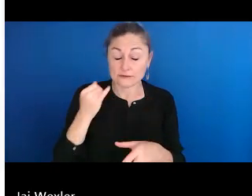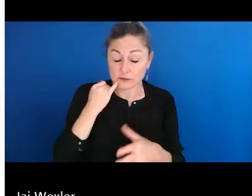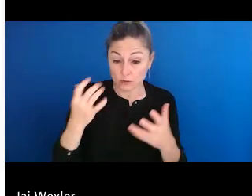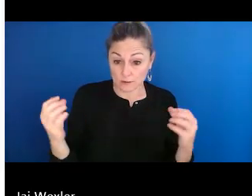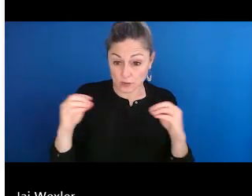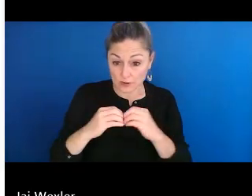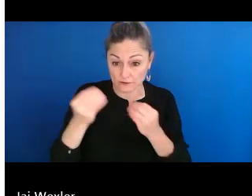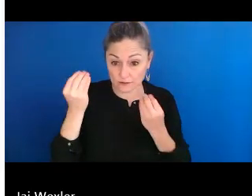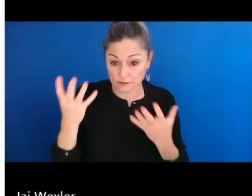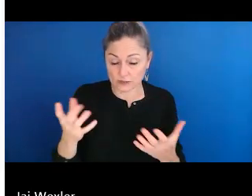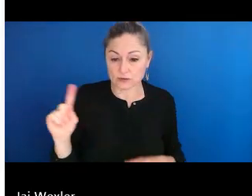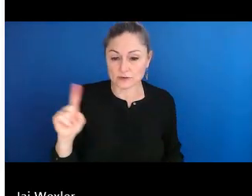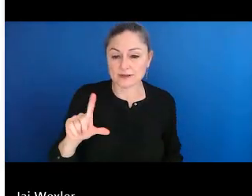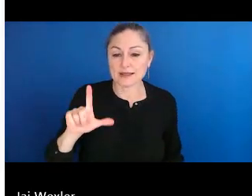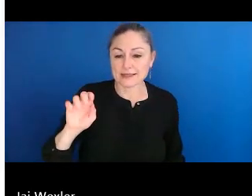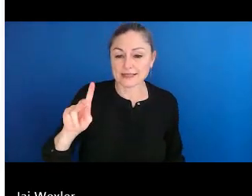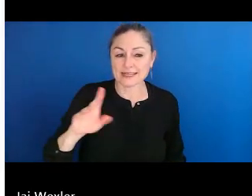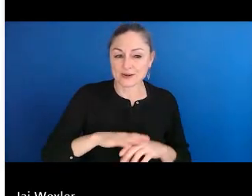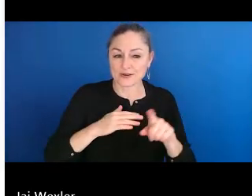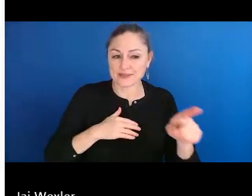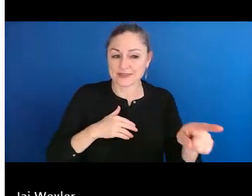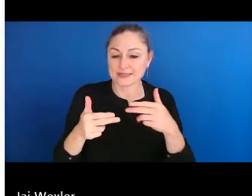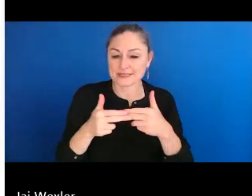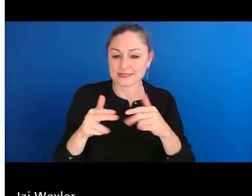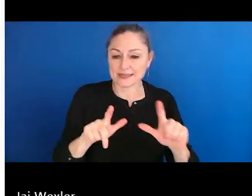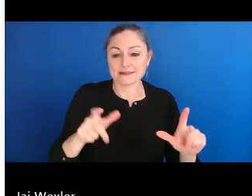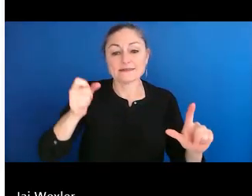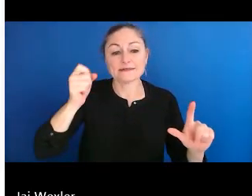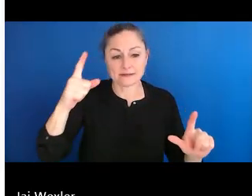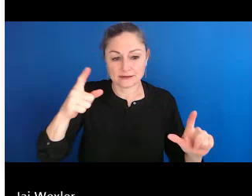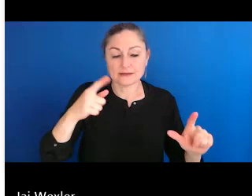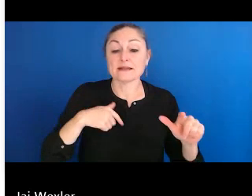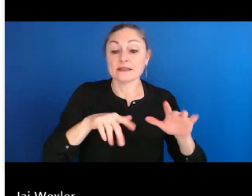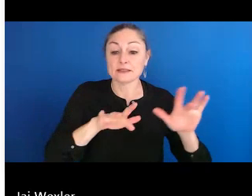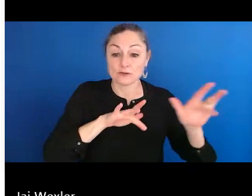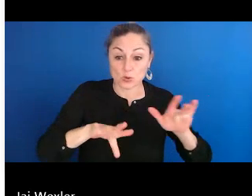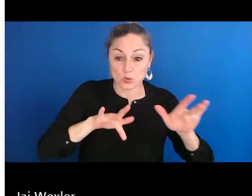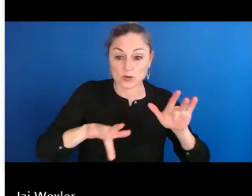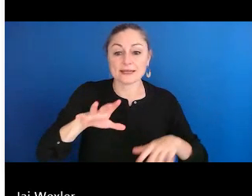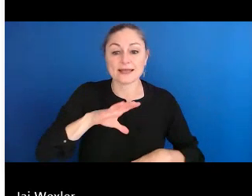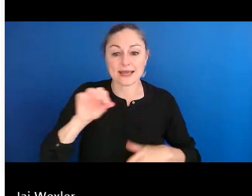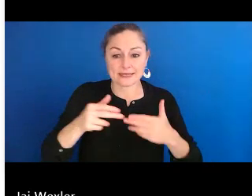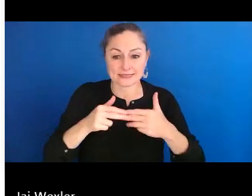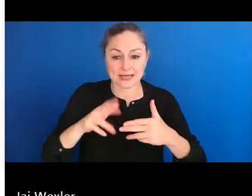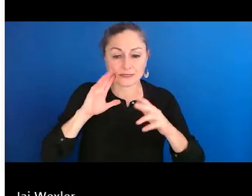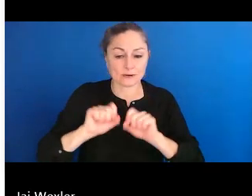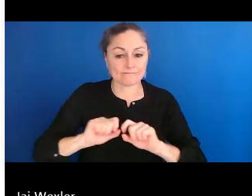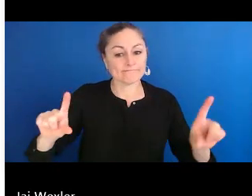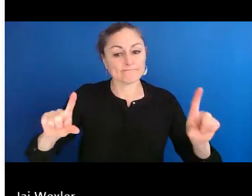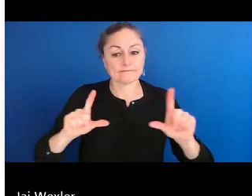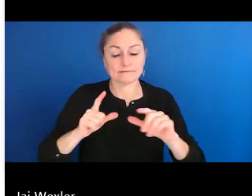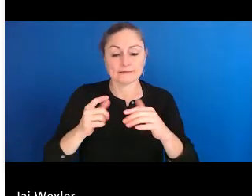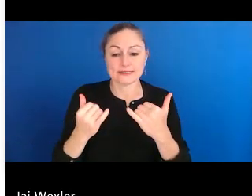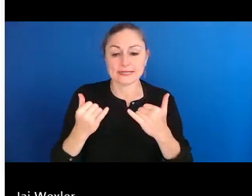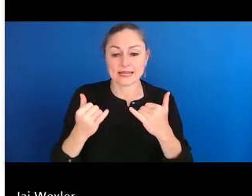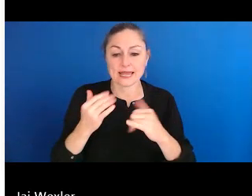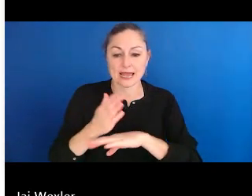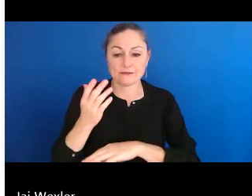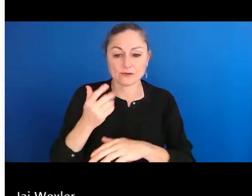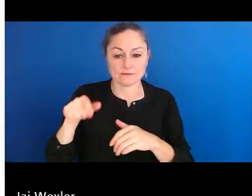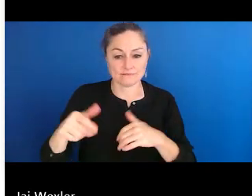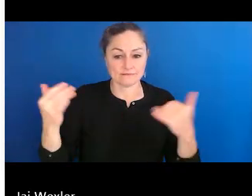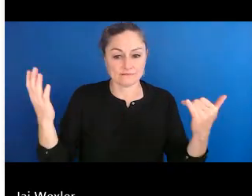you can find the link on the slide there. And I do want to note that the slides and recording will be sent out to everyone after this presentation.